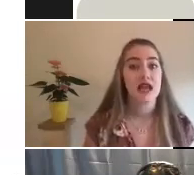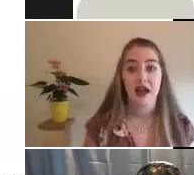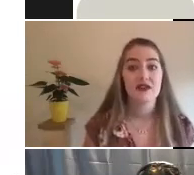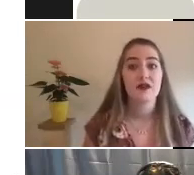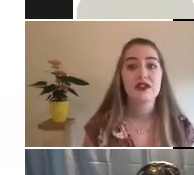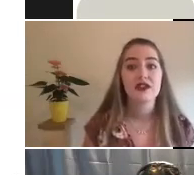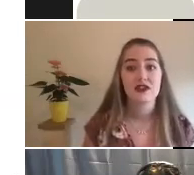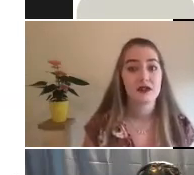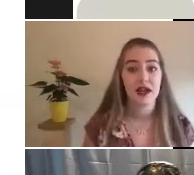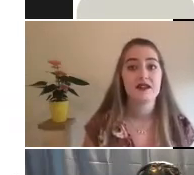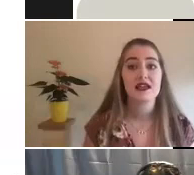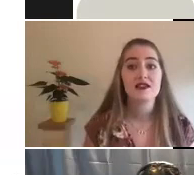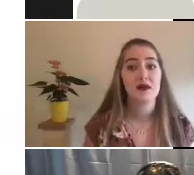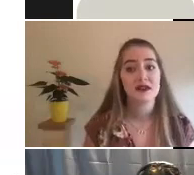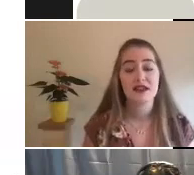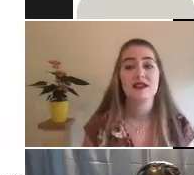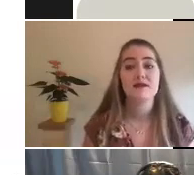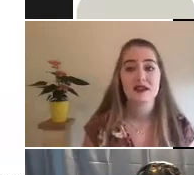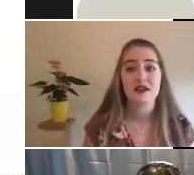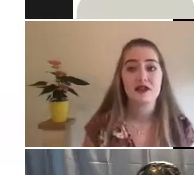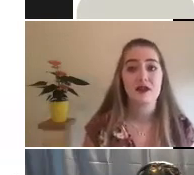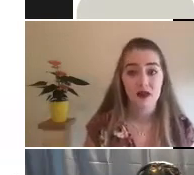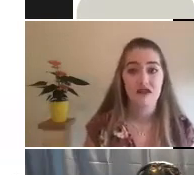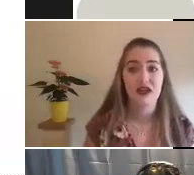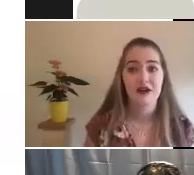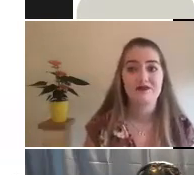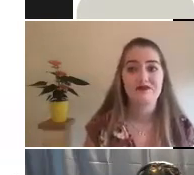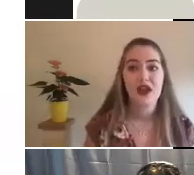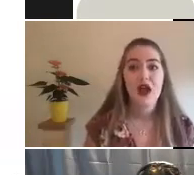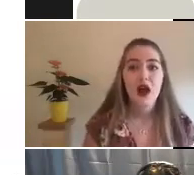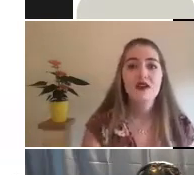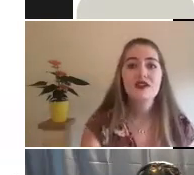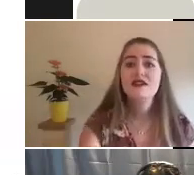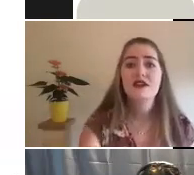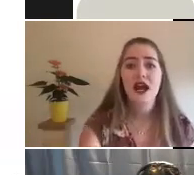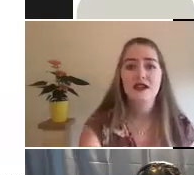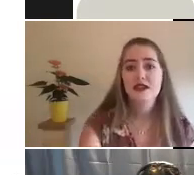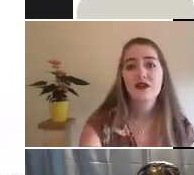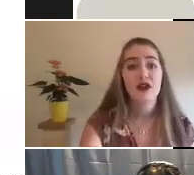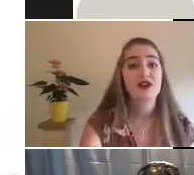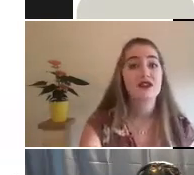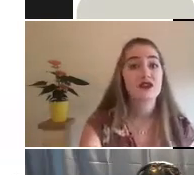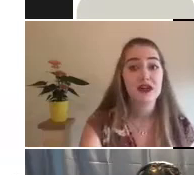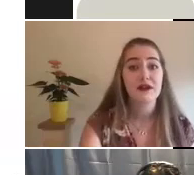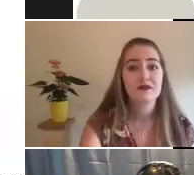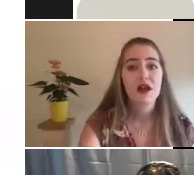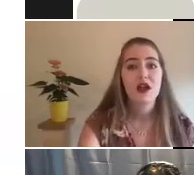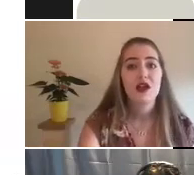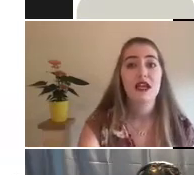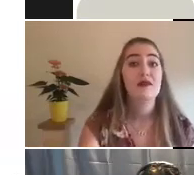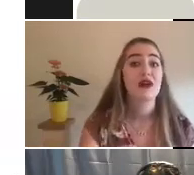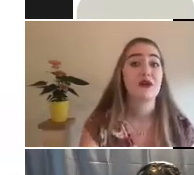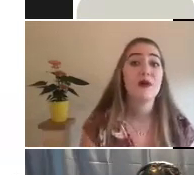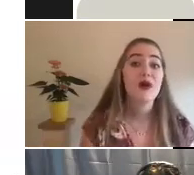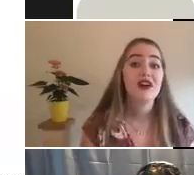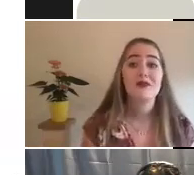to ask their questions you'd like us to answer by sending us a message before the video. Also consider asking for questions on Twitter. You can